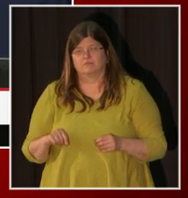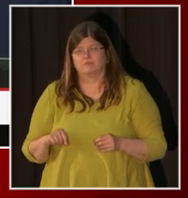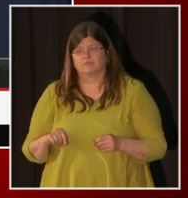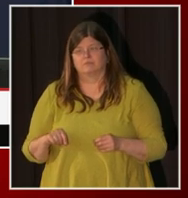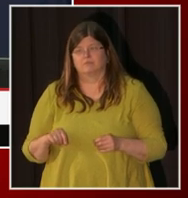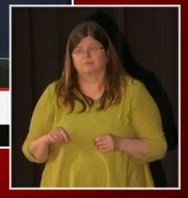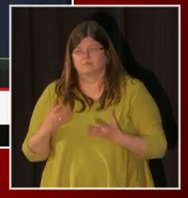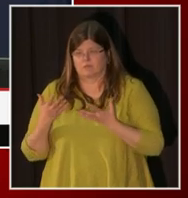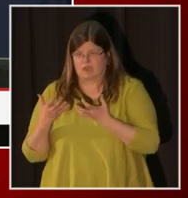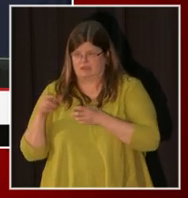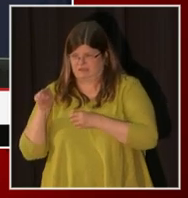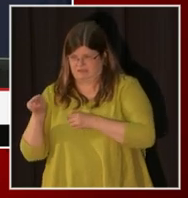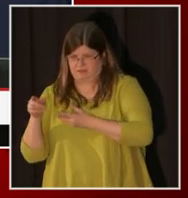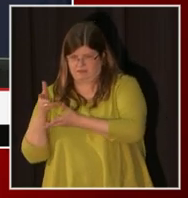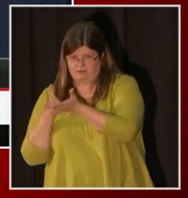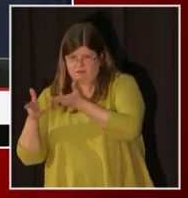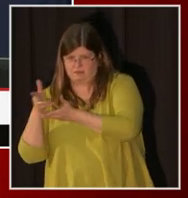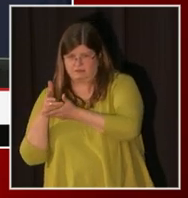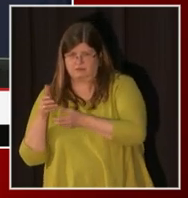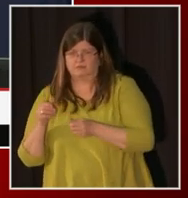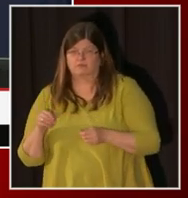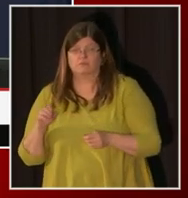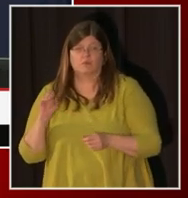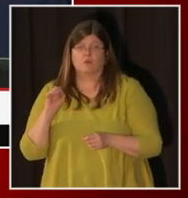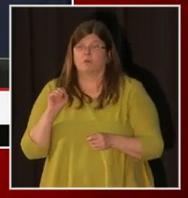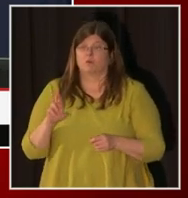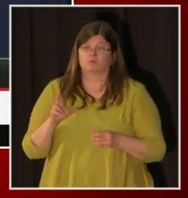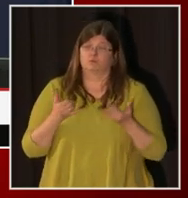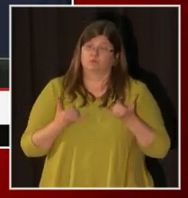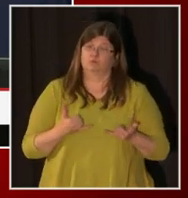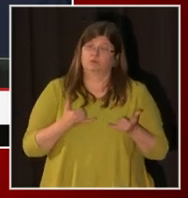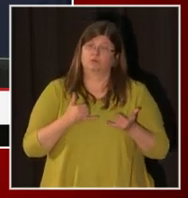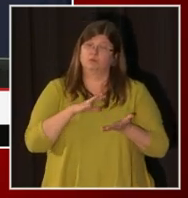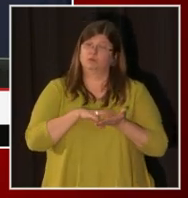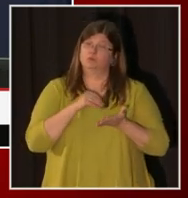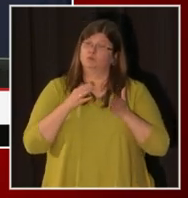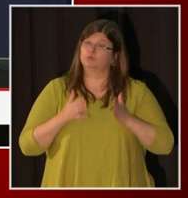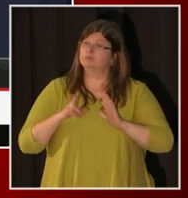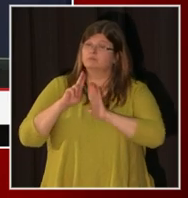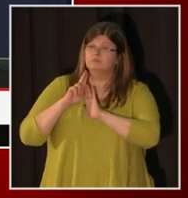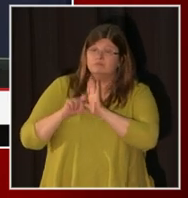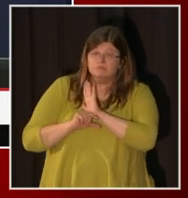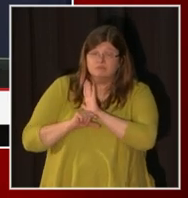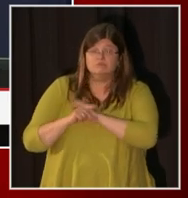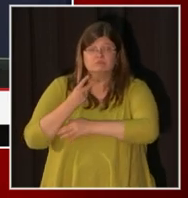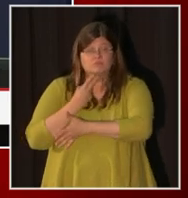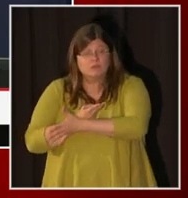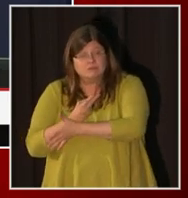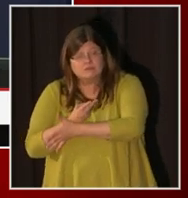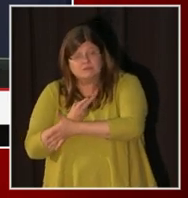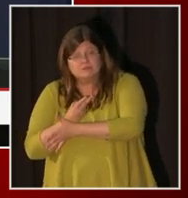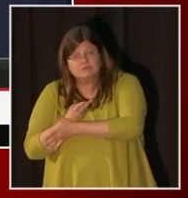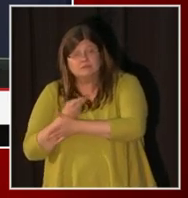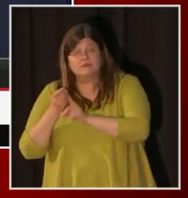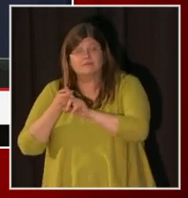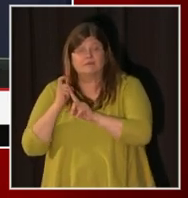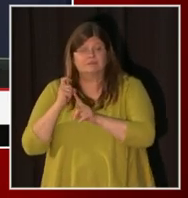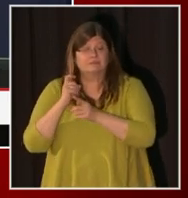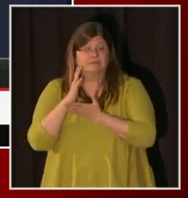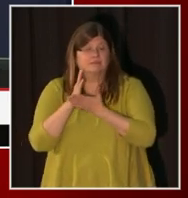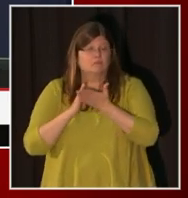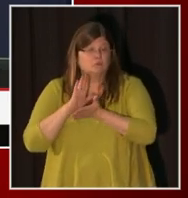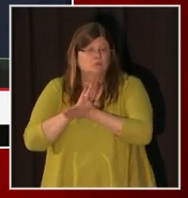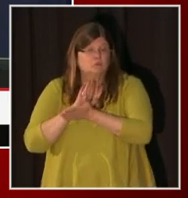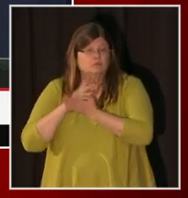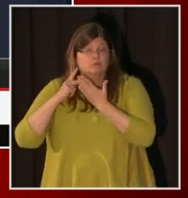or individuals who are currently students at the undergraduate level, graduate level from some of our schools and programs of